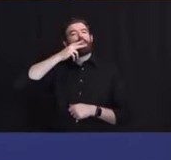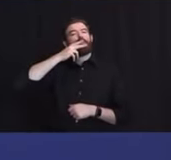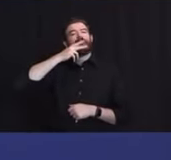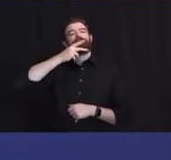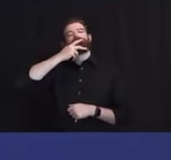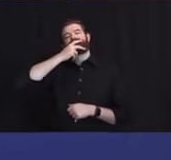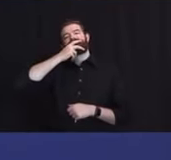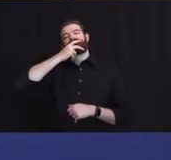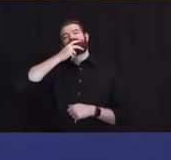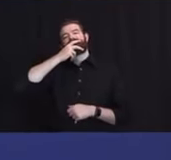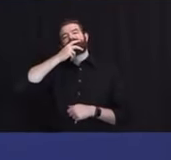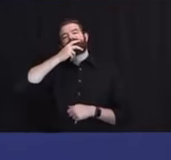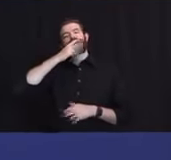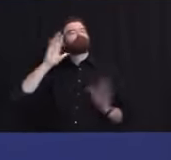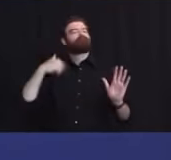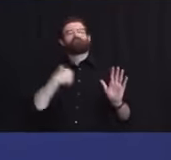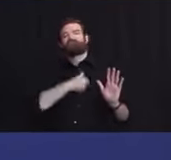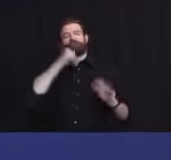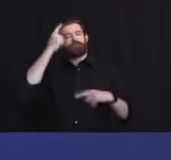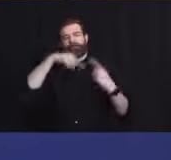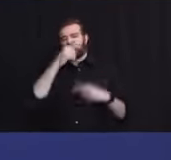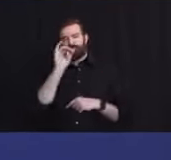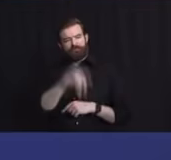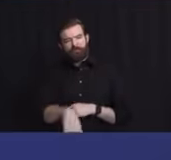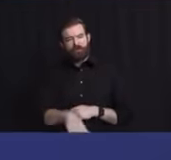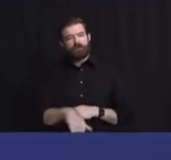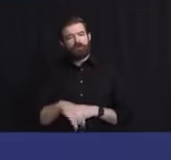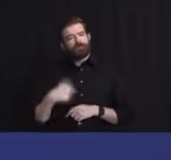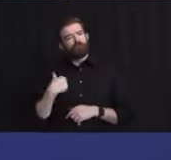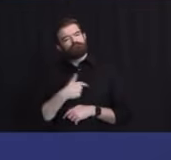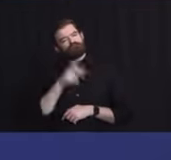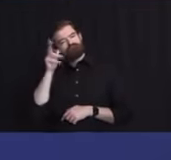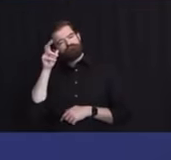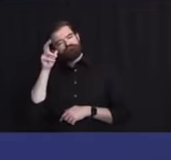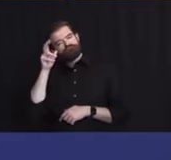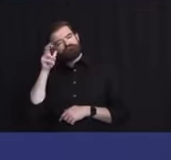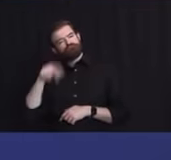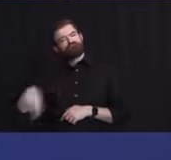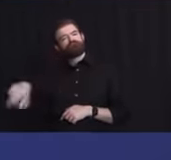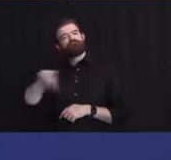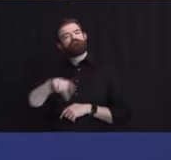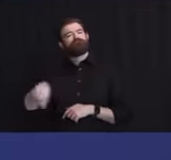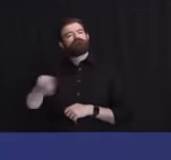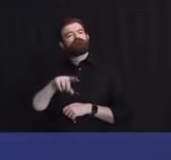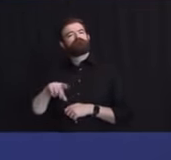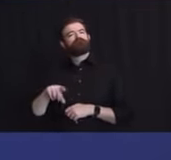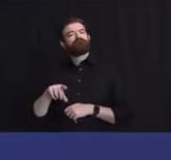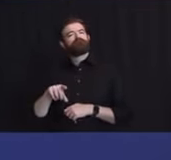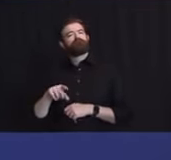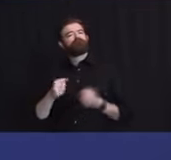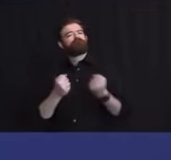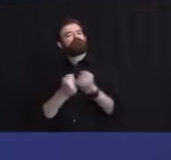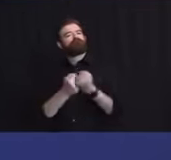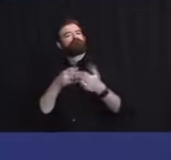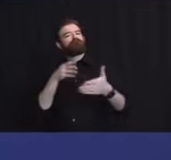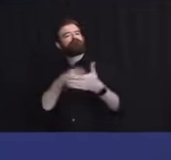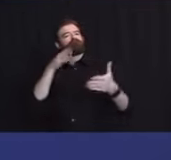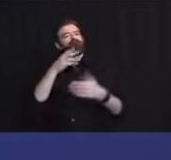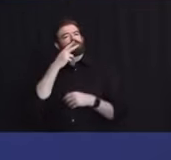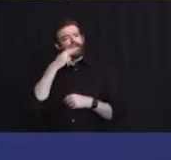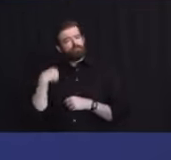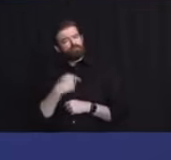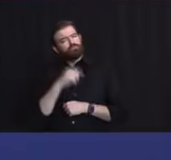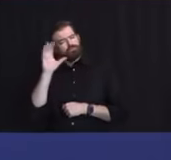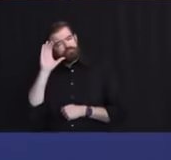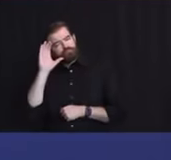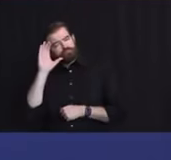very compelling case. I was in and around casinos a couple of times this weekend, and by the way, that looked like everyone was doing the